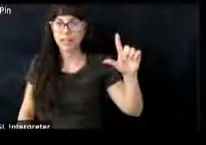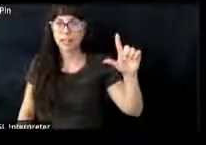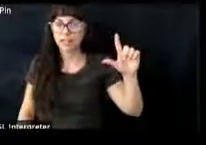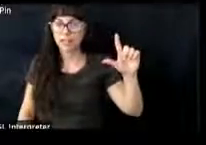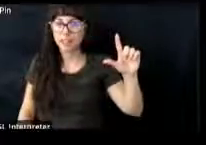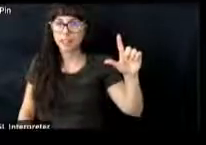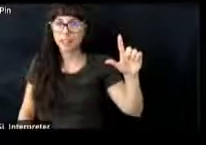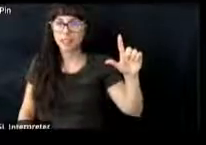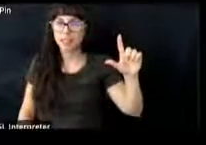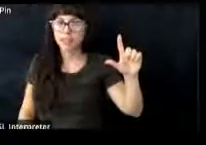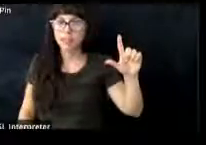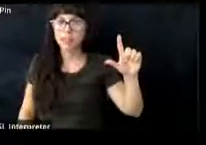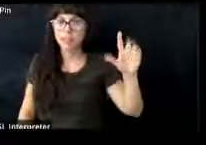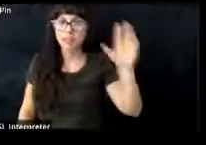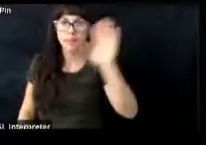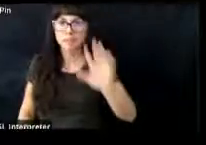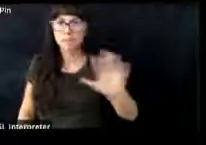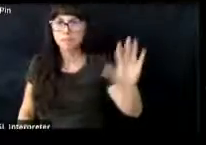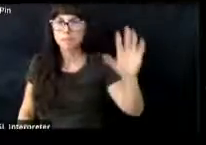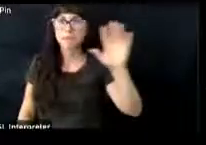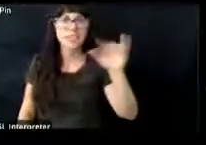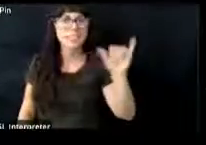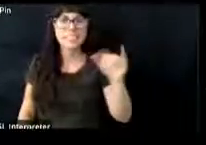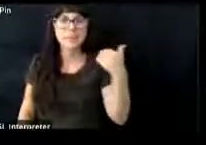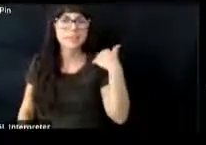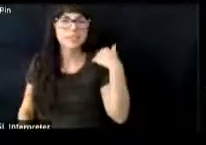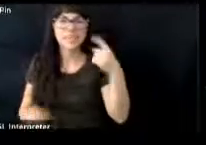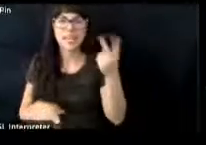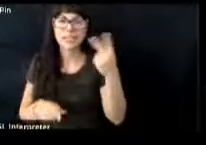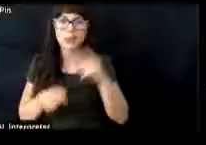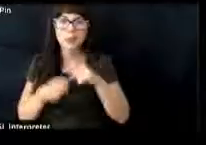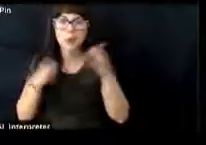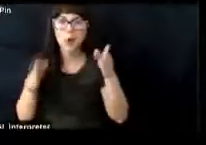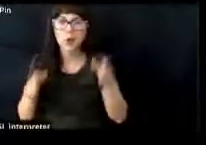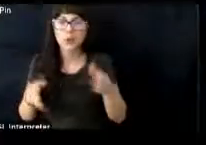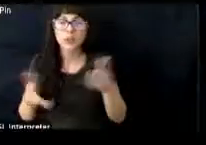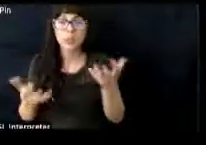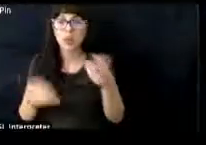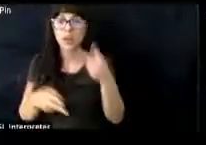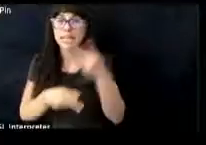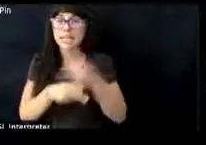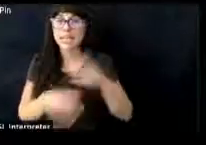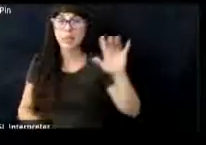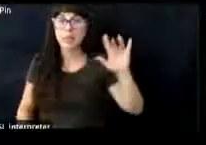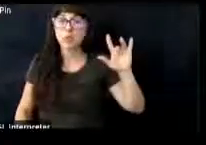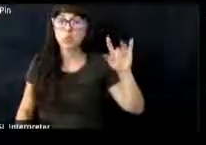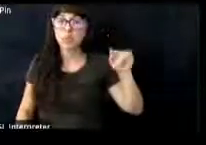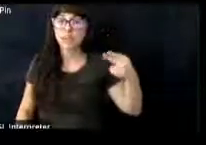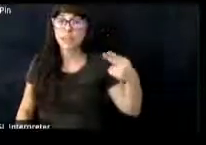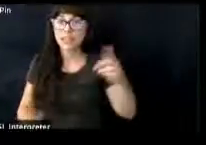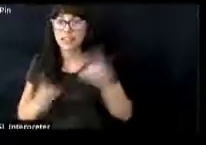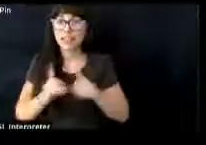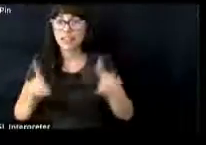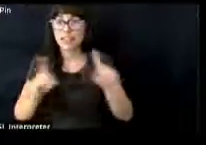And it's the same, the last two callers. I would like to keep 25th as a whole